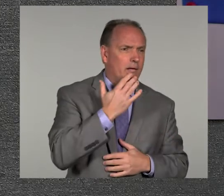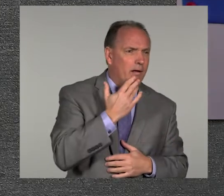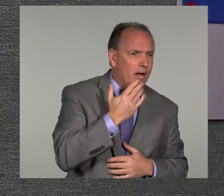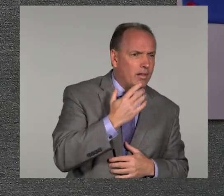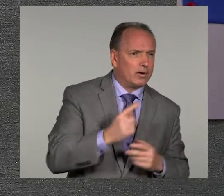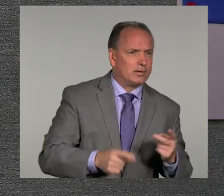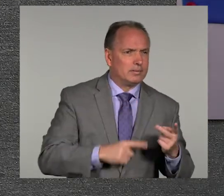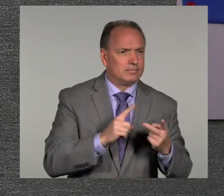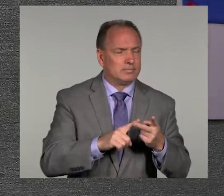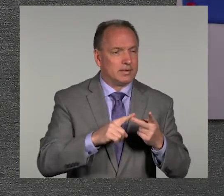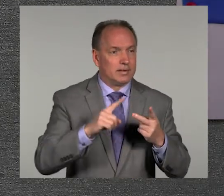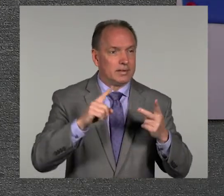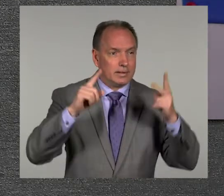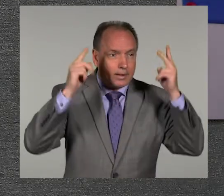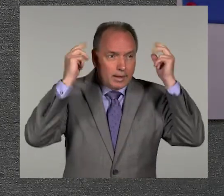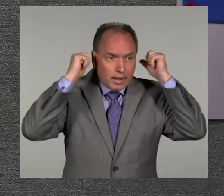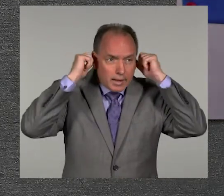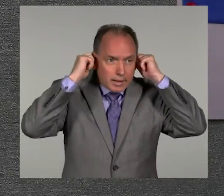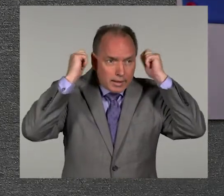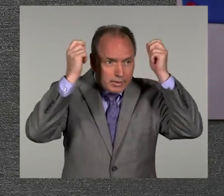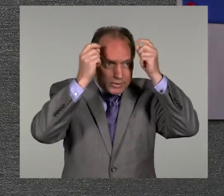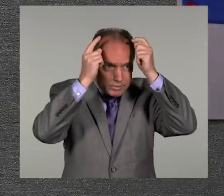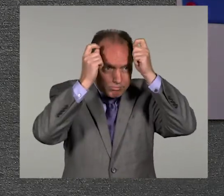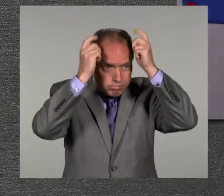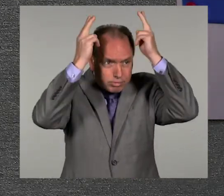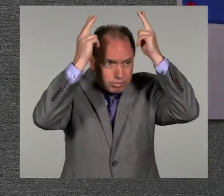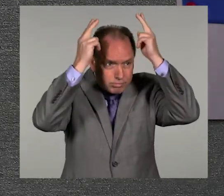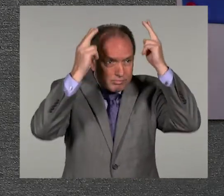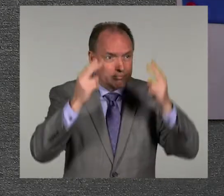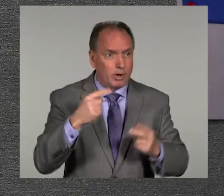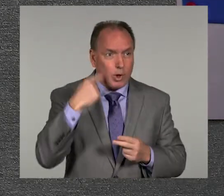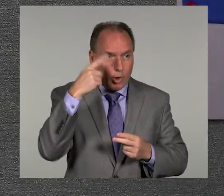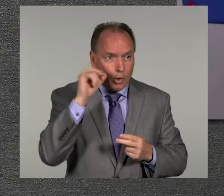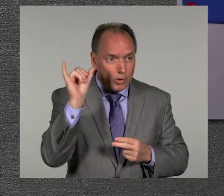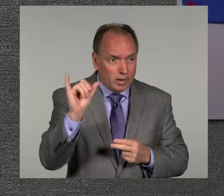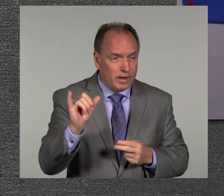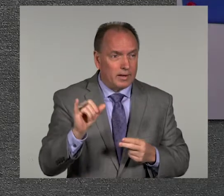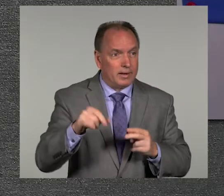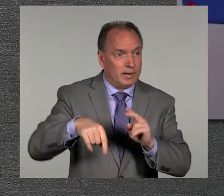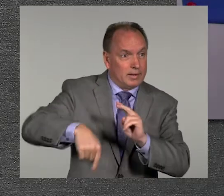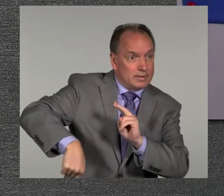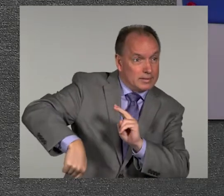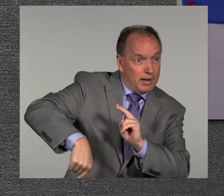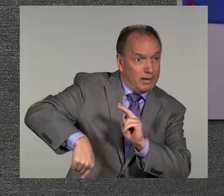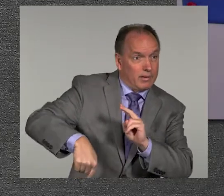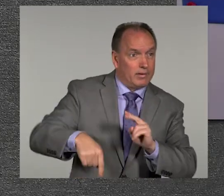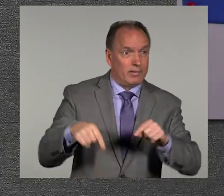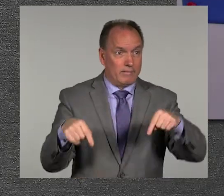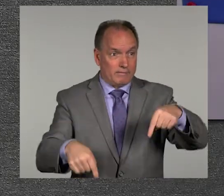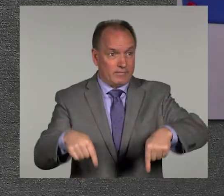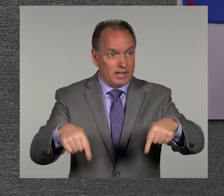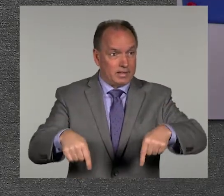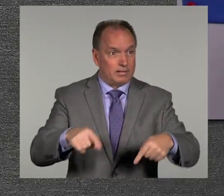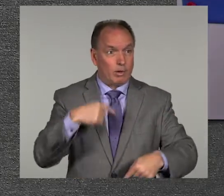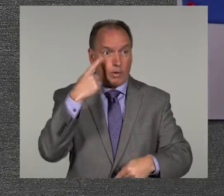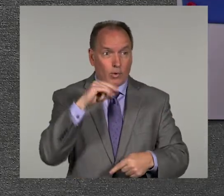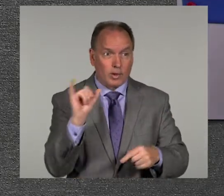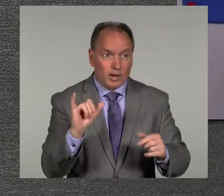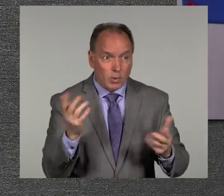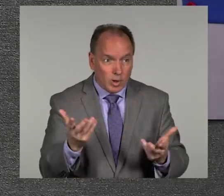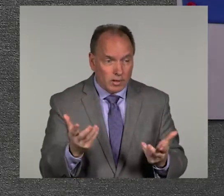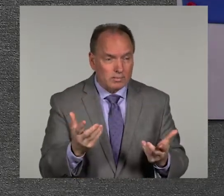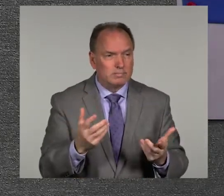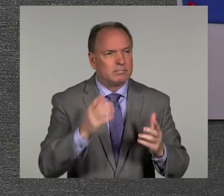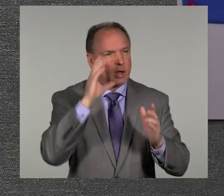were he? How did his ears look like? What did his feet look like? And if you saw a tail, what did his tail look like? All right, I'm gonna show